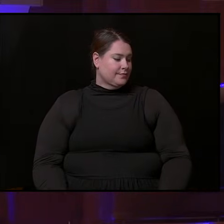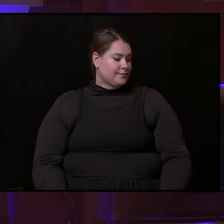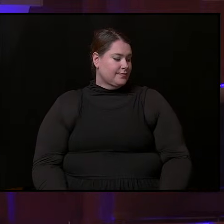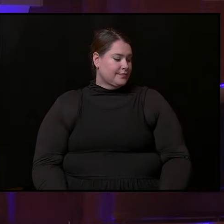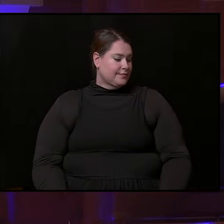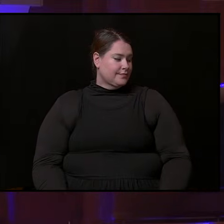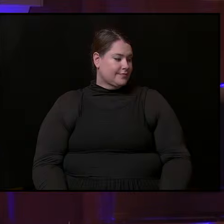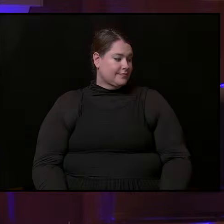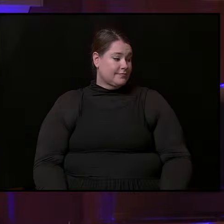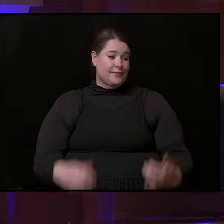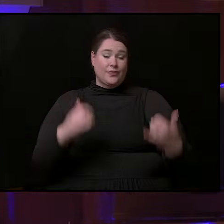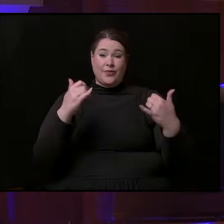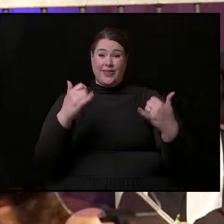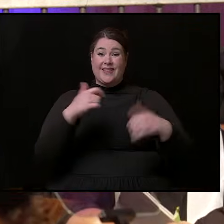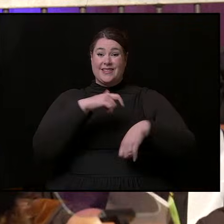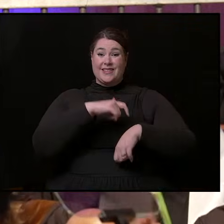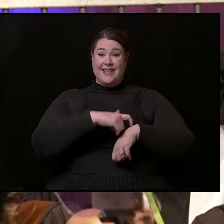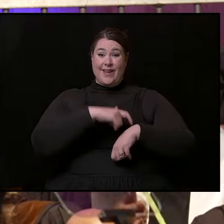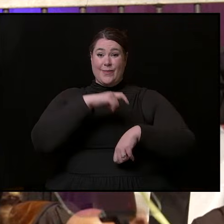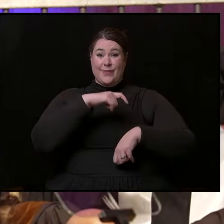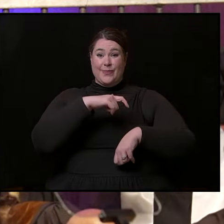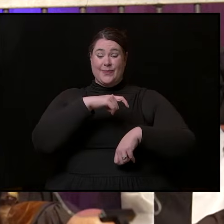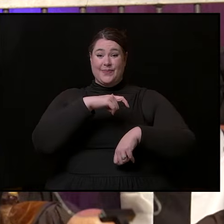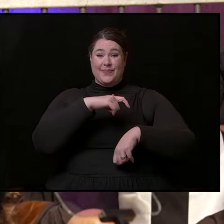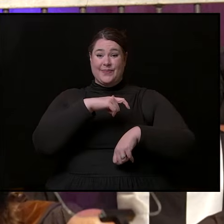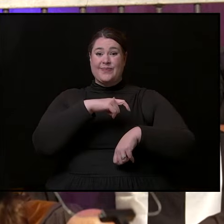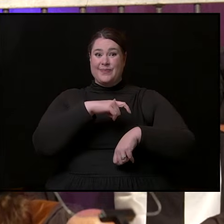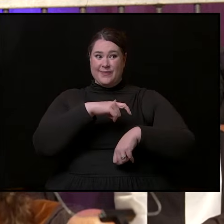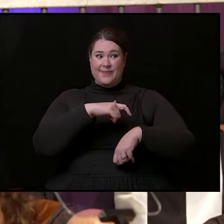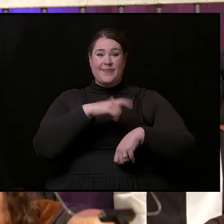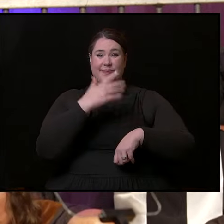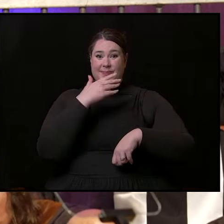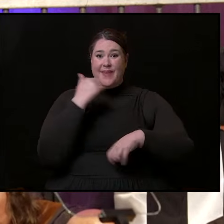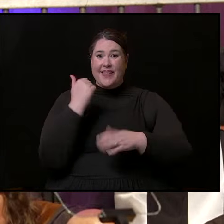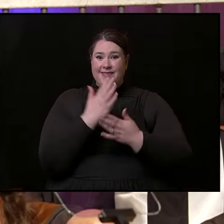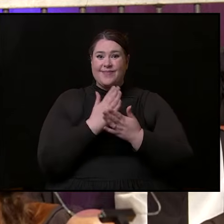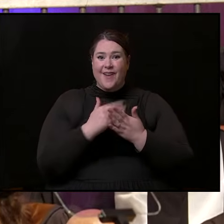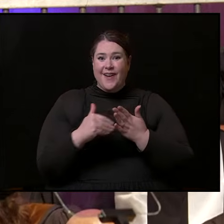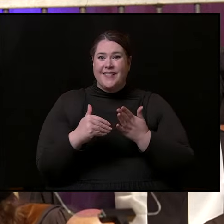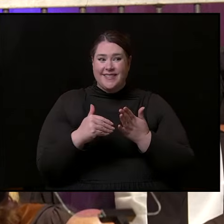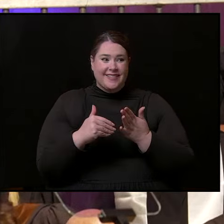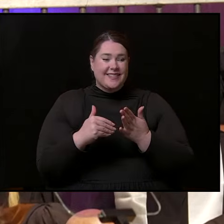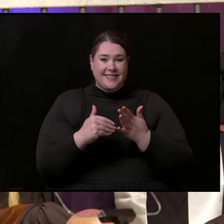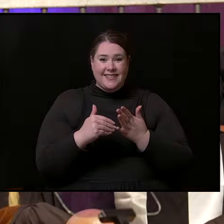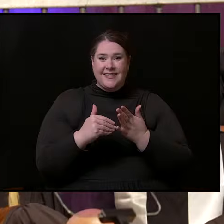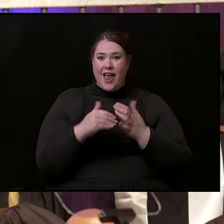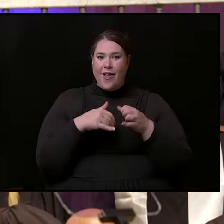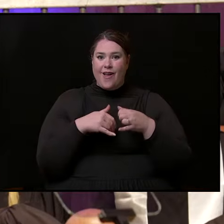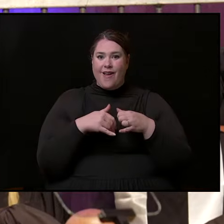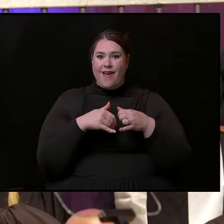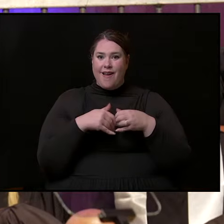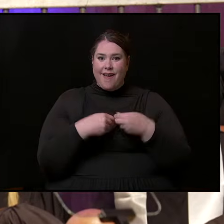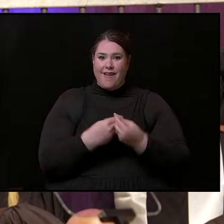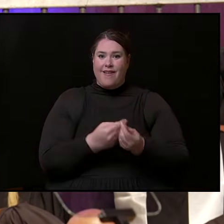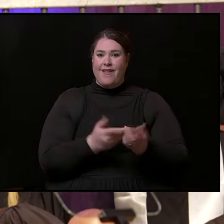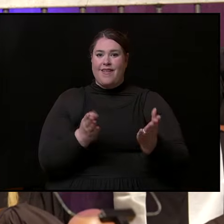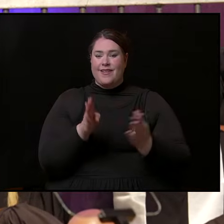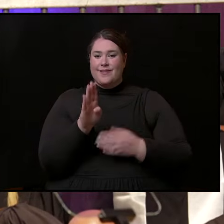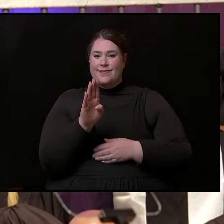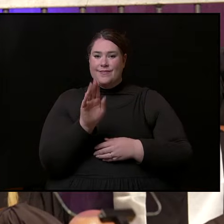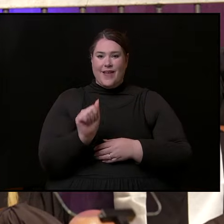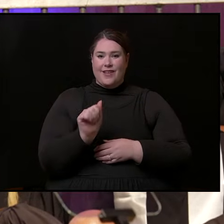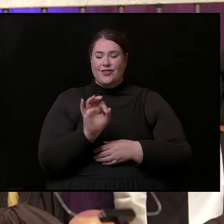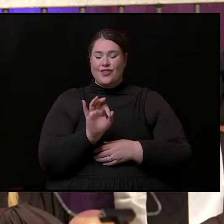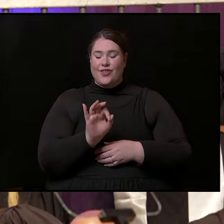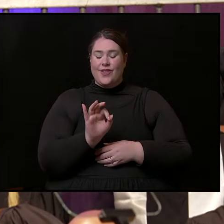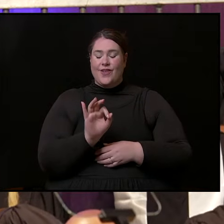So, at this time, we come to the highlight of the ceremony. It's the awarding of the Bachelor of Fine